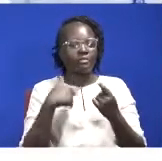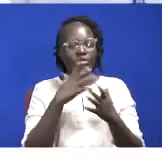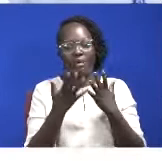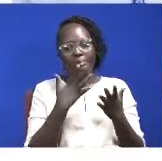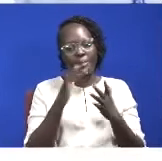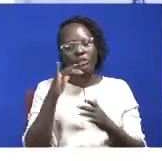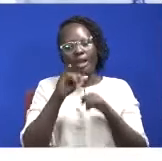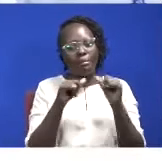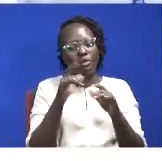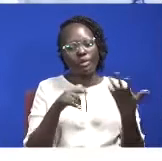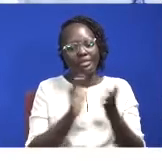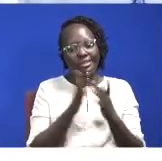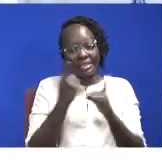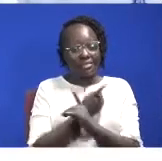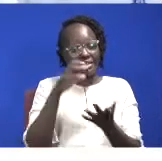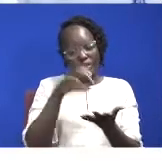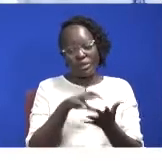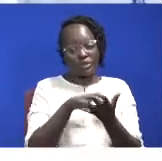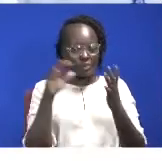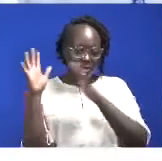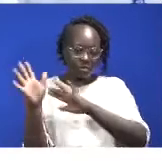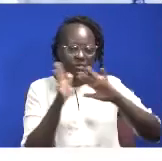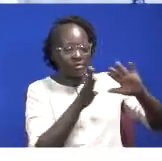be talking about a different